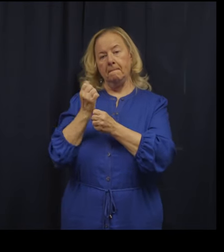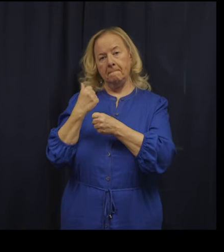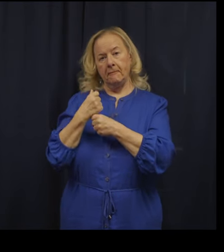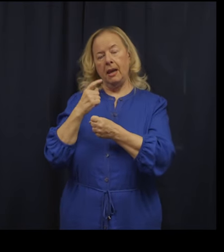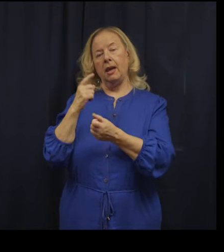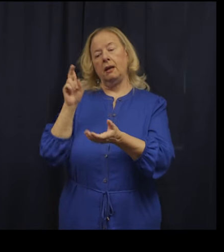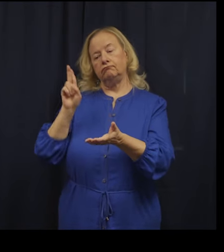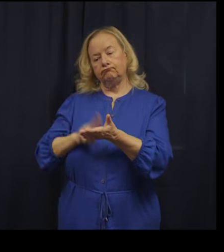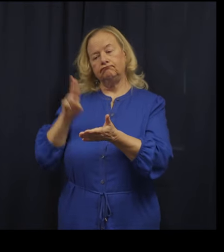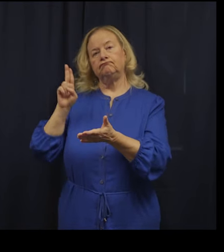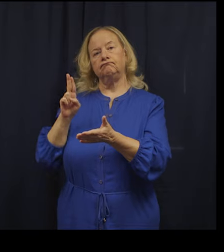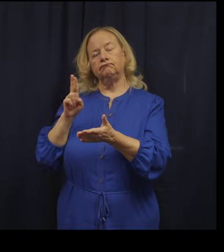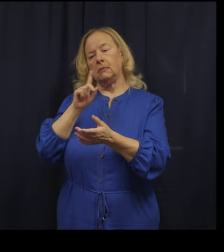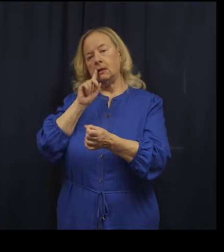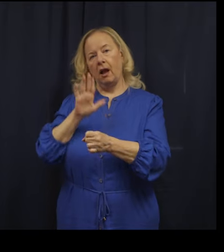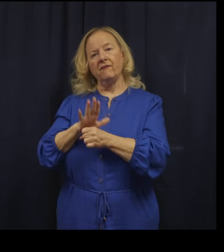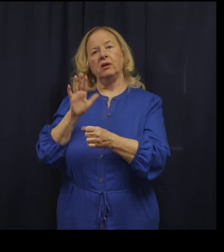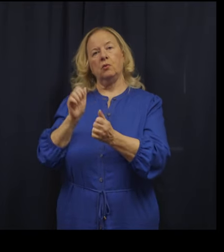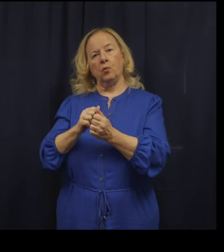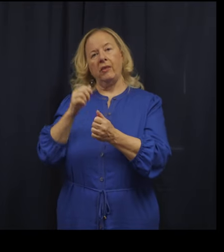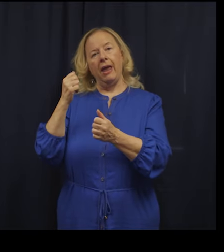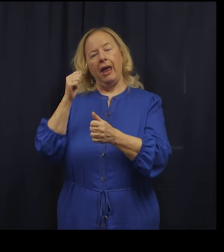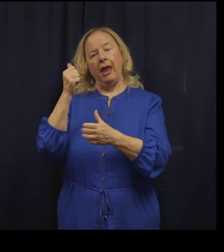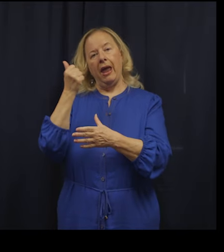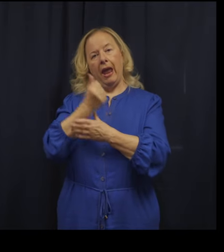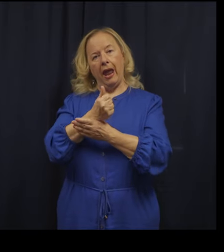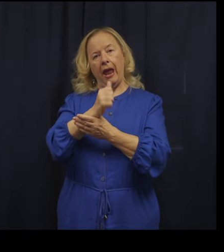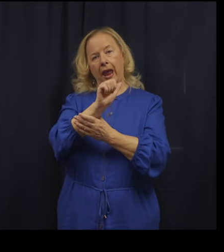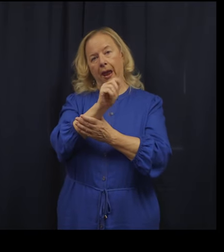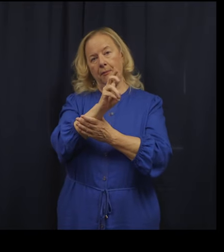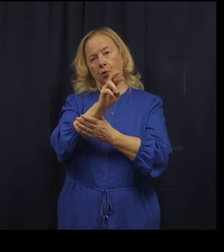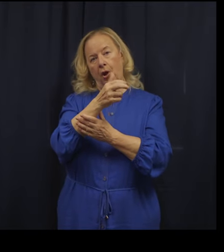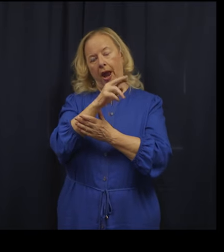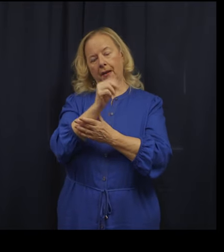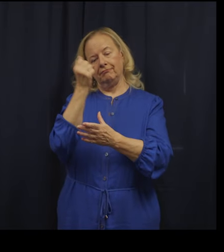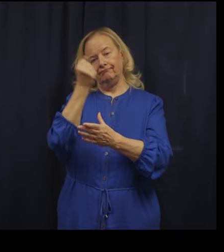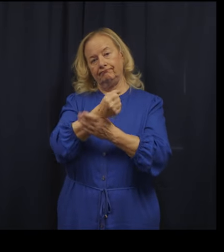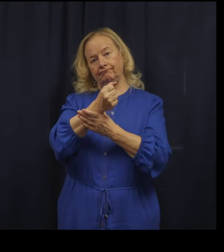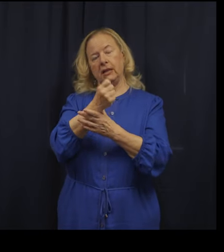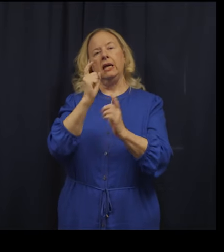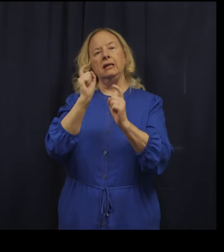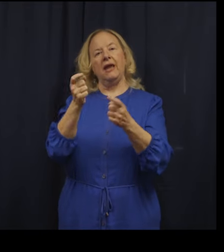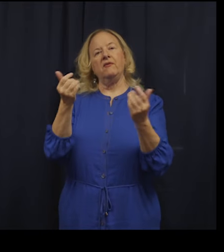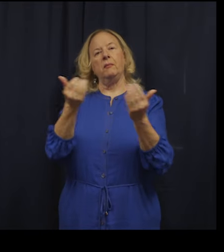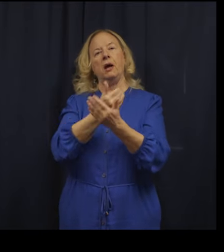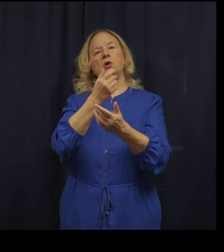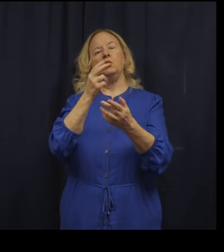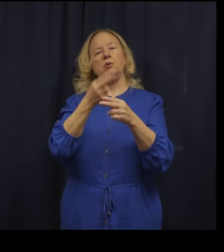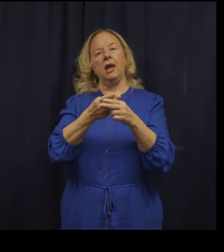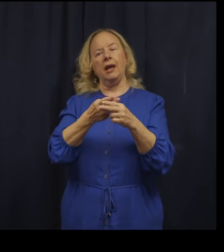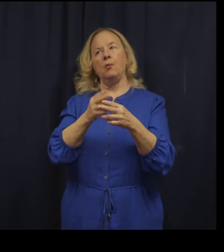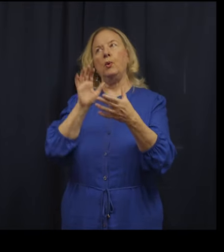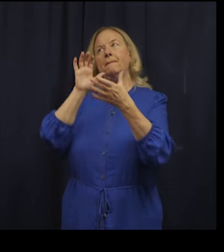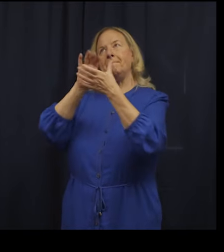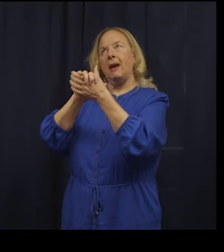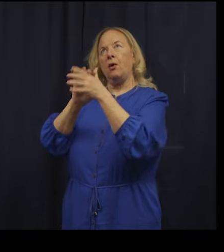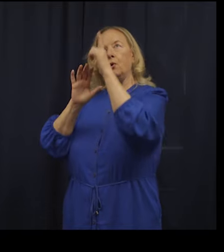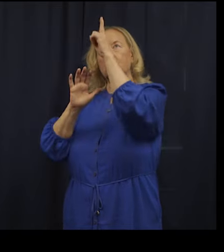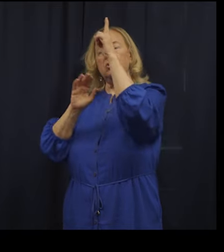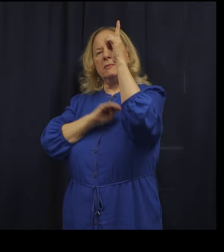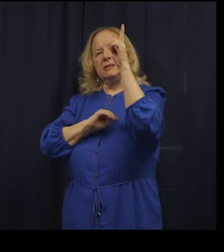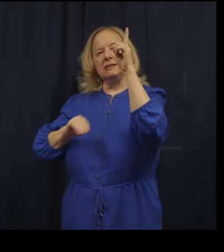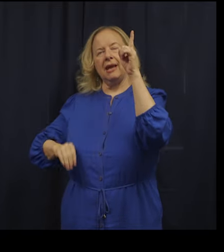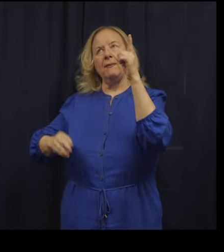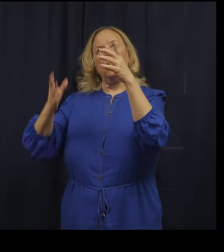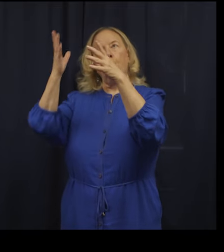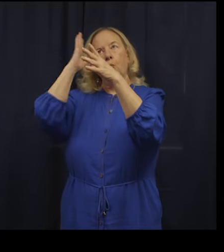a covenant with Abraham, what did he do? He gave him a new name. And when we get married to the Messiah, we